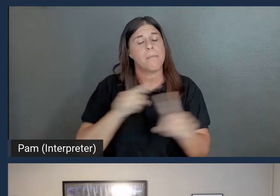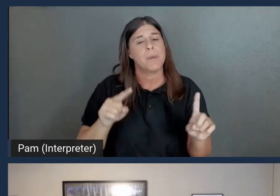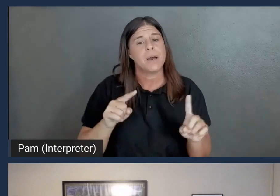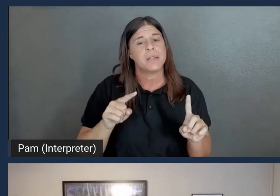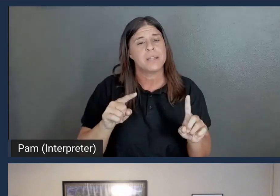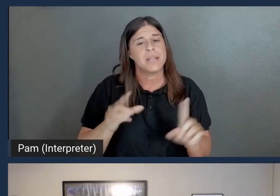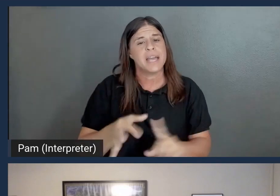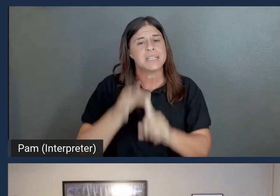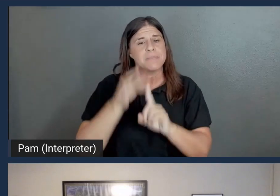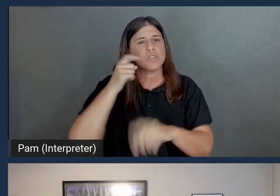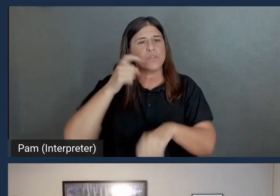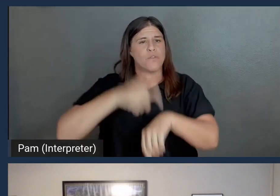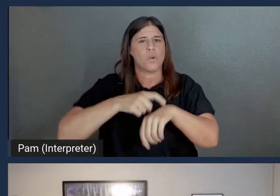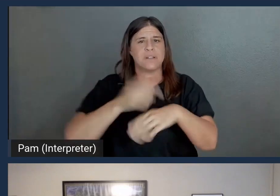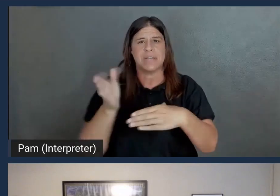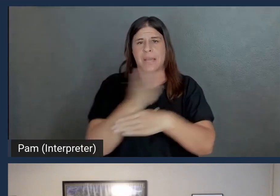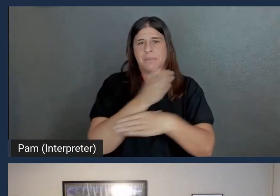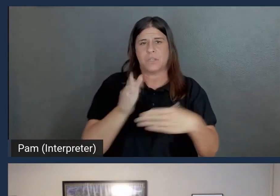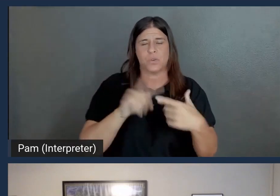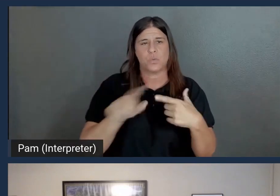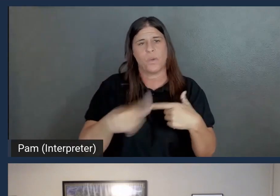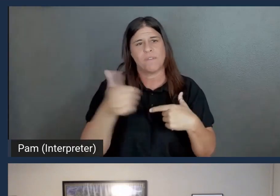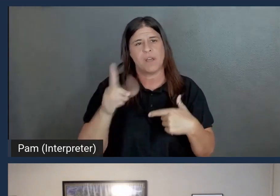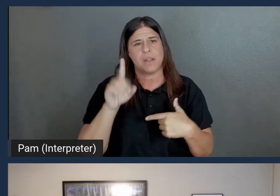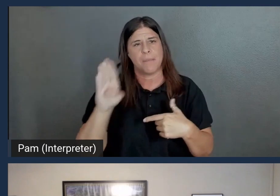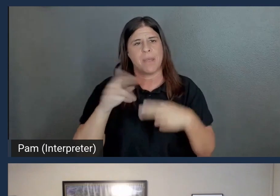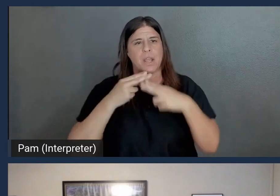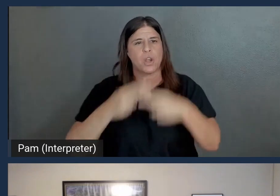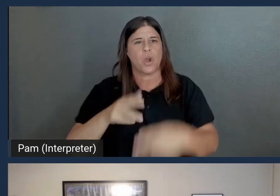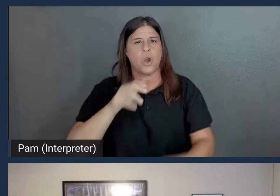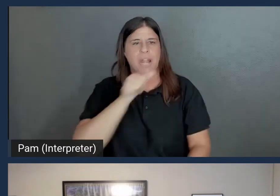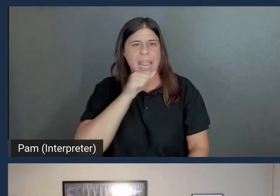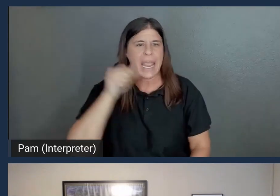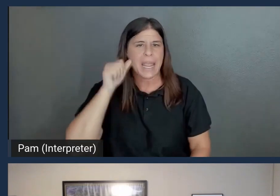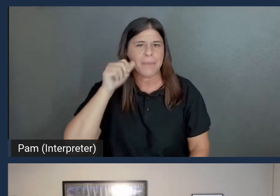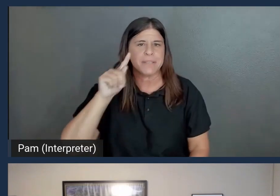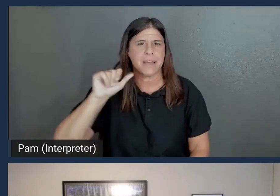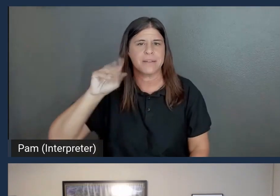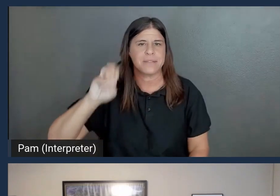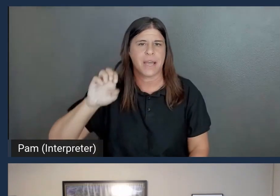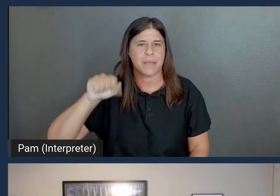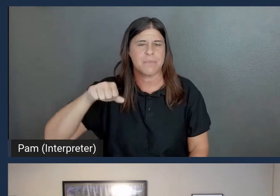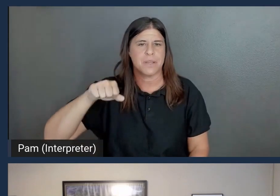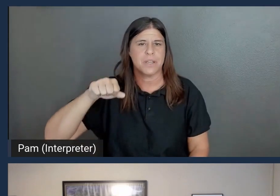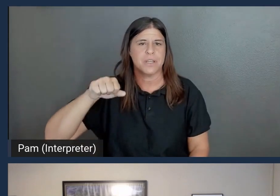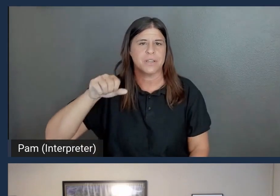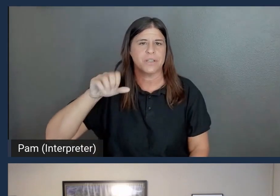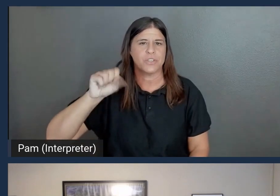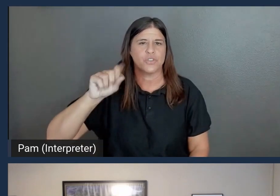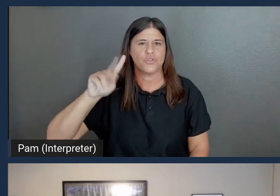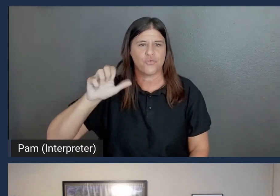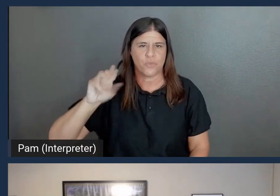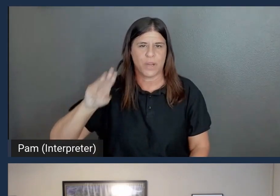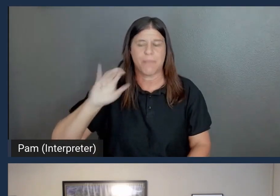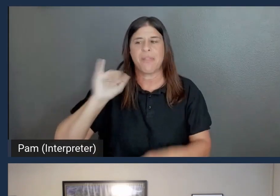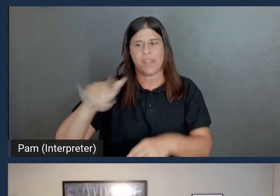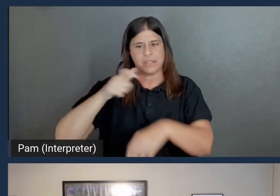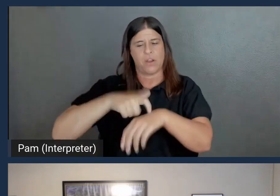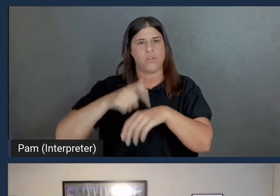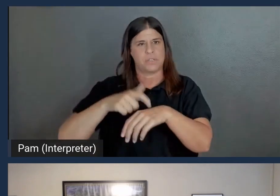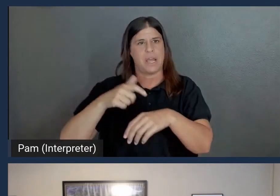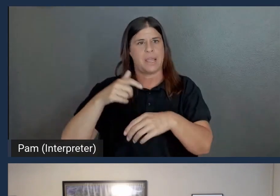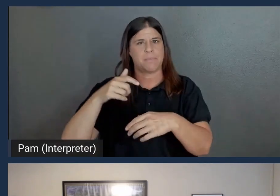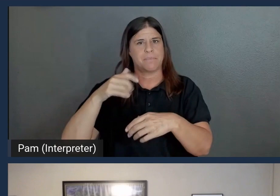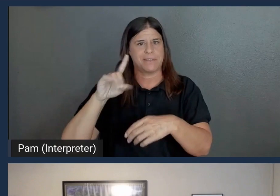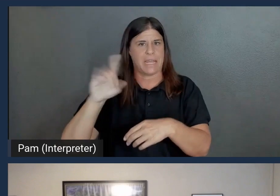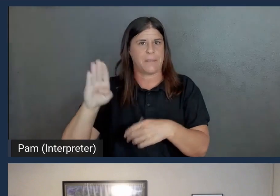for time series, we have another database called Amazon TimeStream, which is our serverless, scalable time series database. And that database has a whole different set